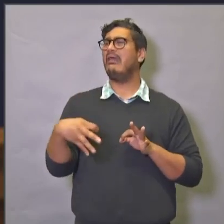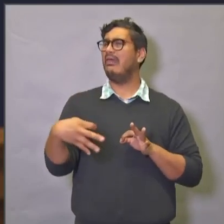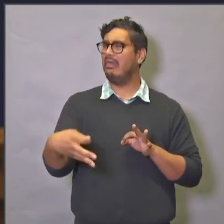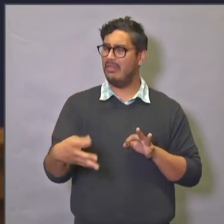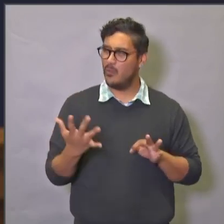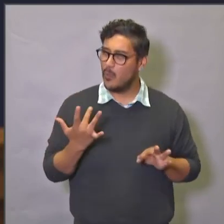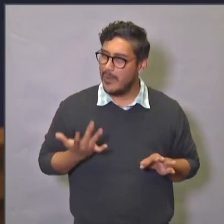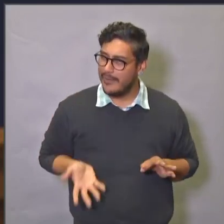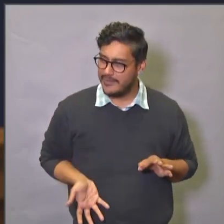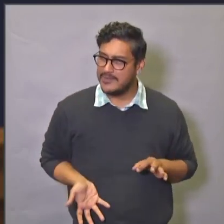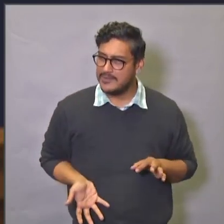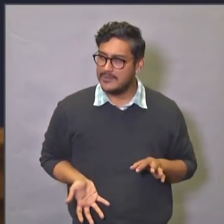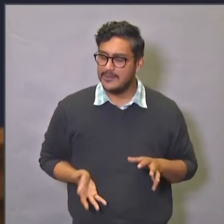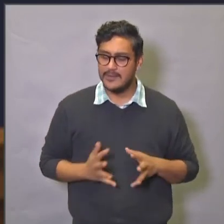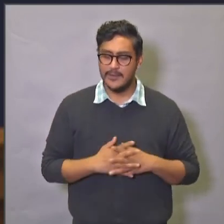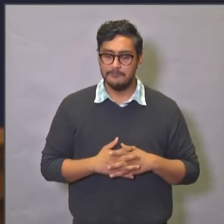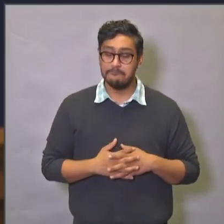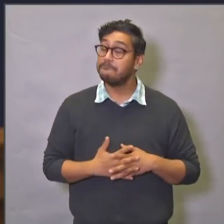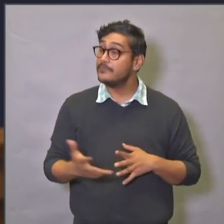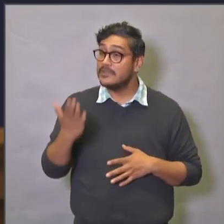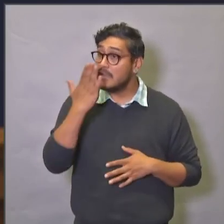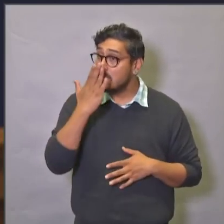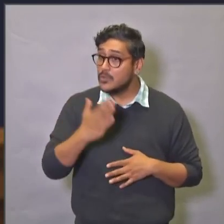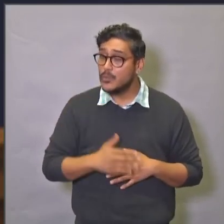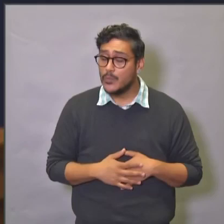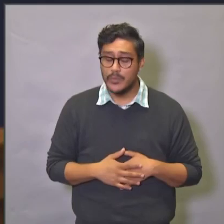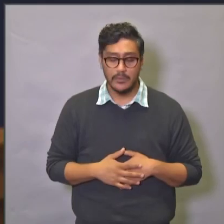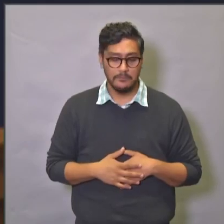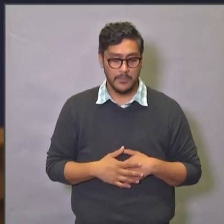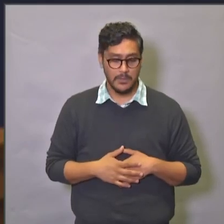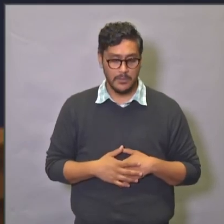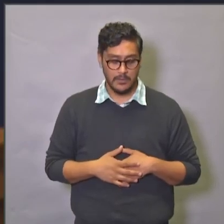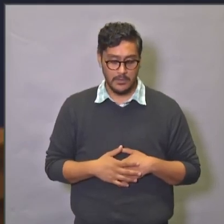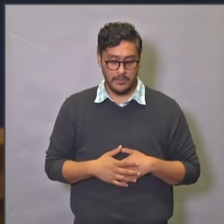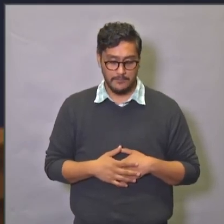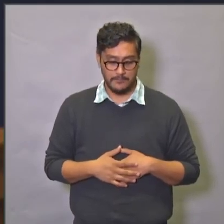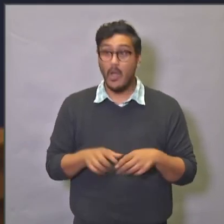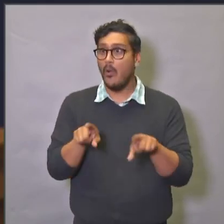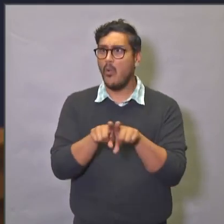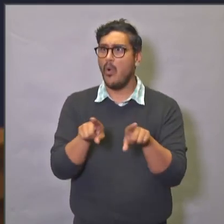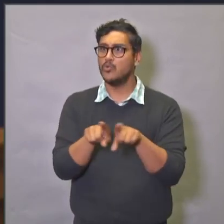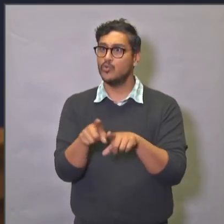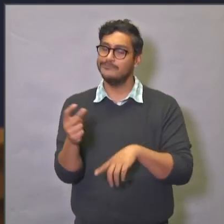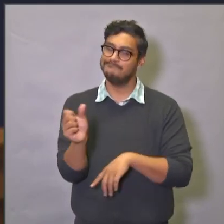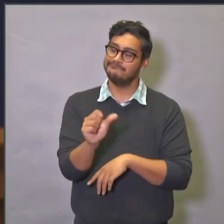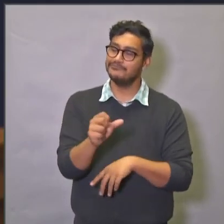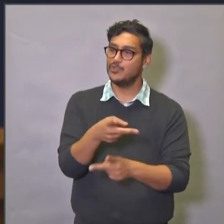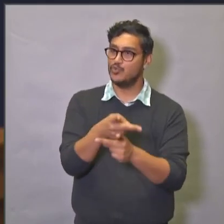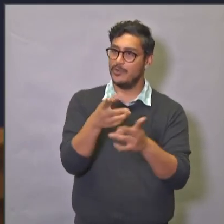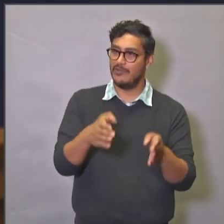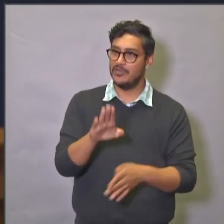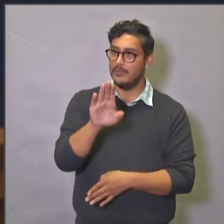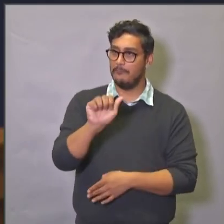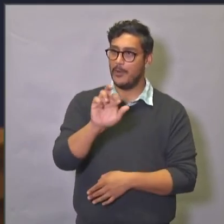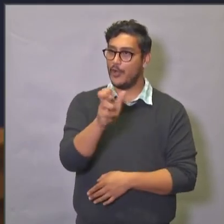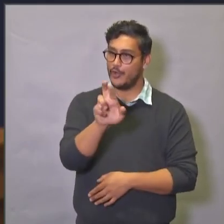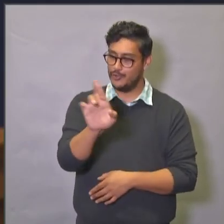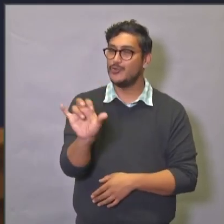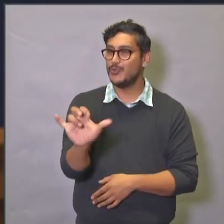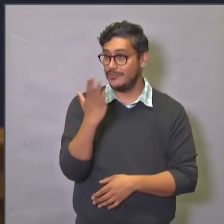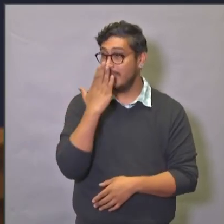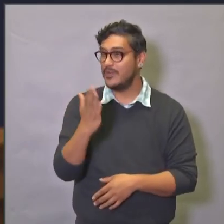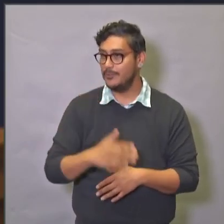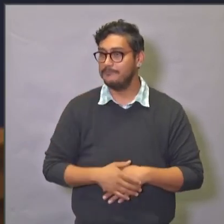process. So again, thank you, and I'd open that up for Supervisor Barger as well, if she'd like to chime in. Thank you.